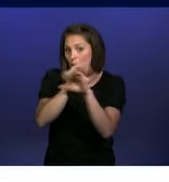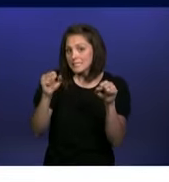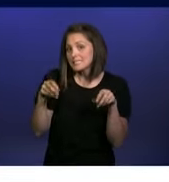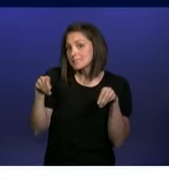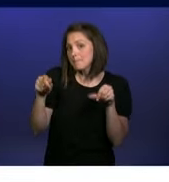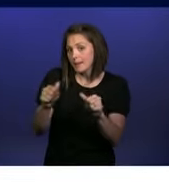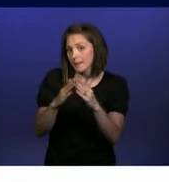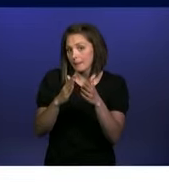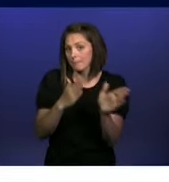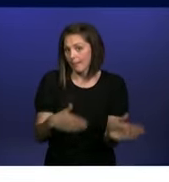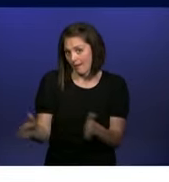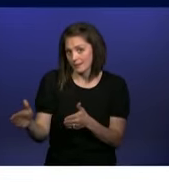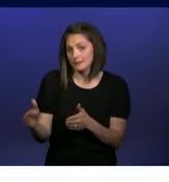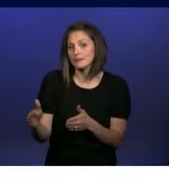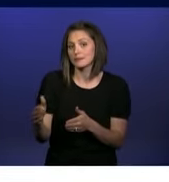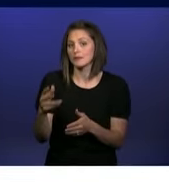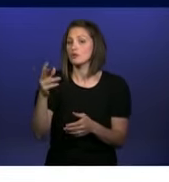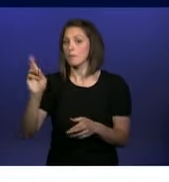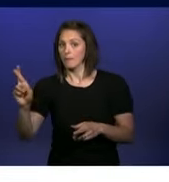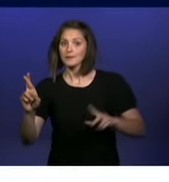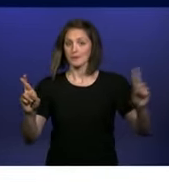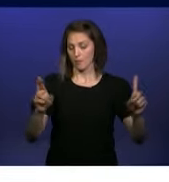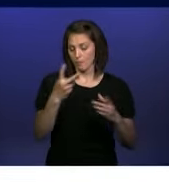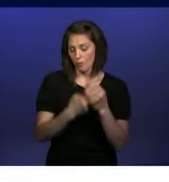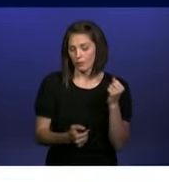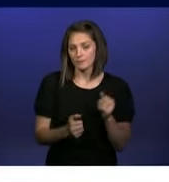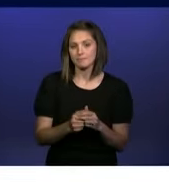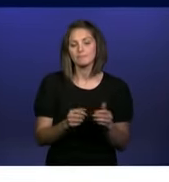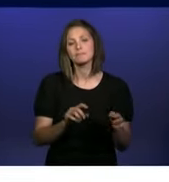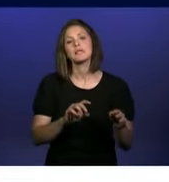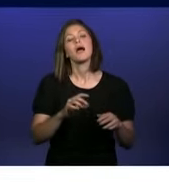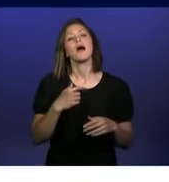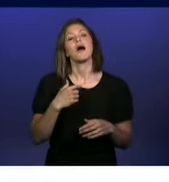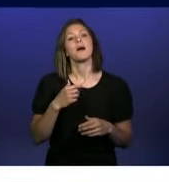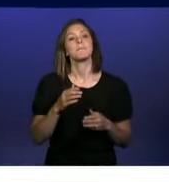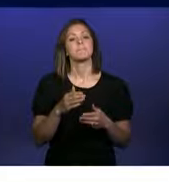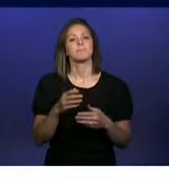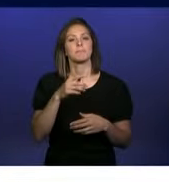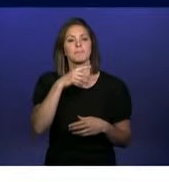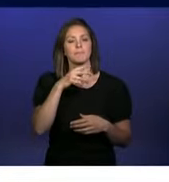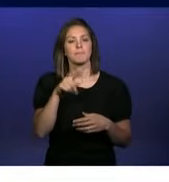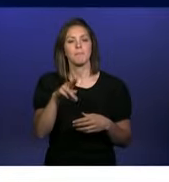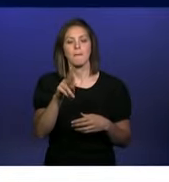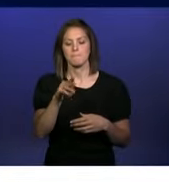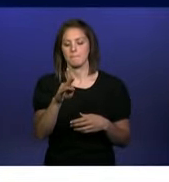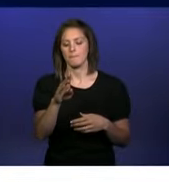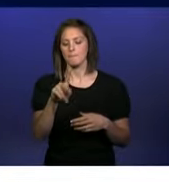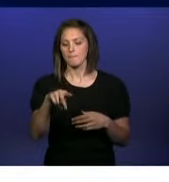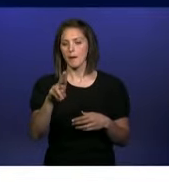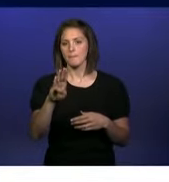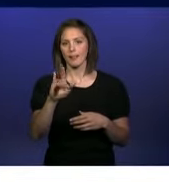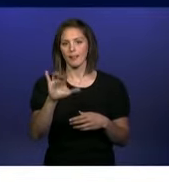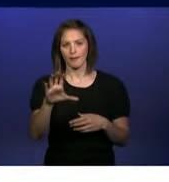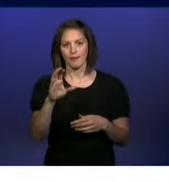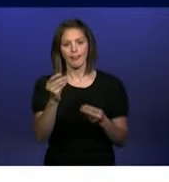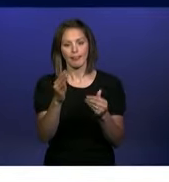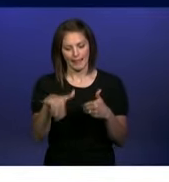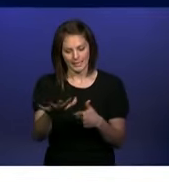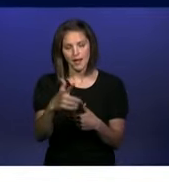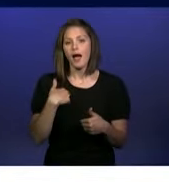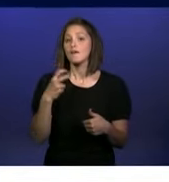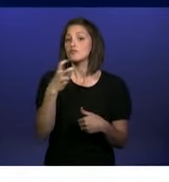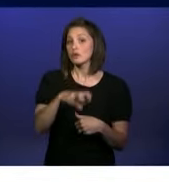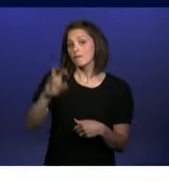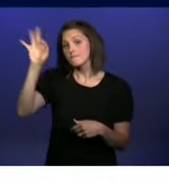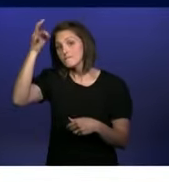overspend. Fifth, public lands. I've transferred more public lands from the federal government to the state than anyone's